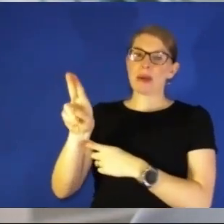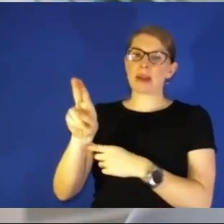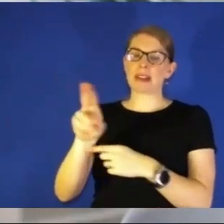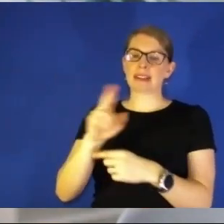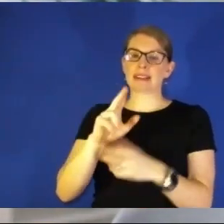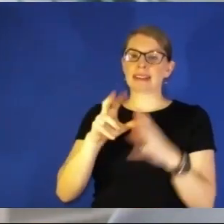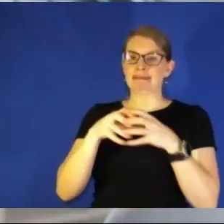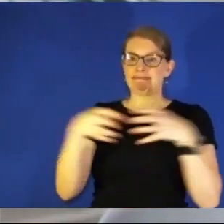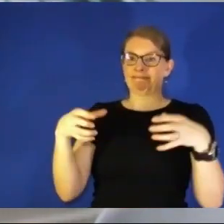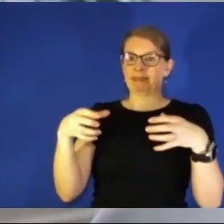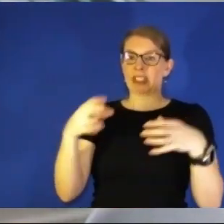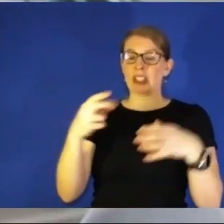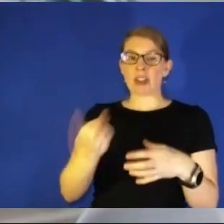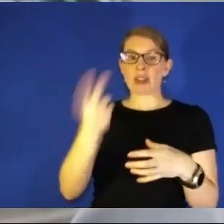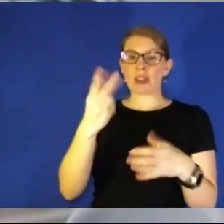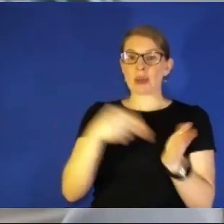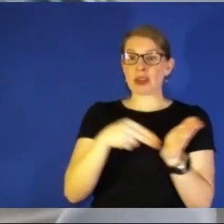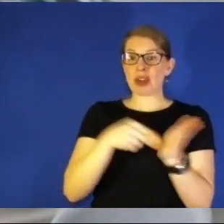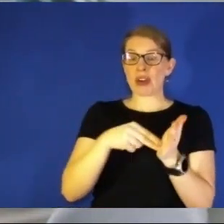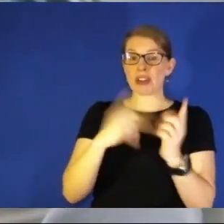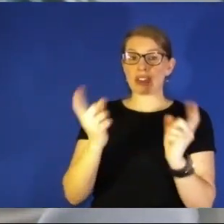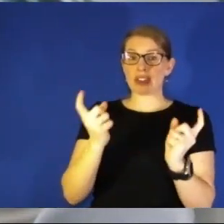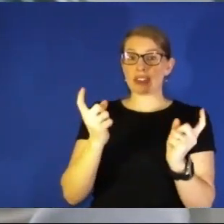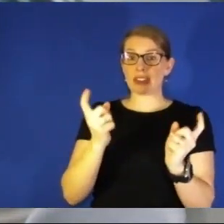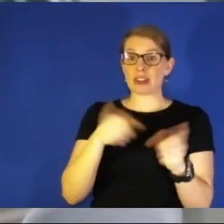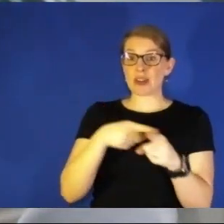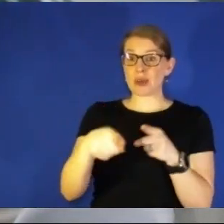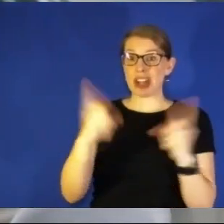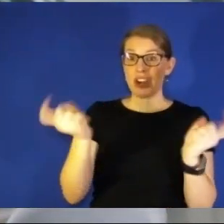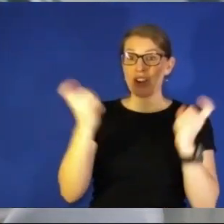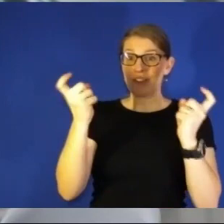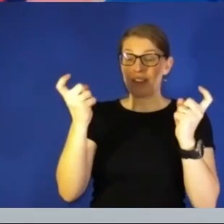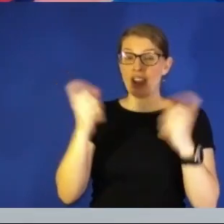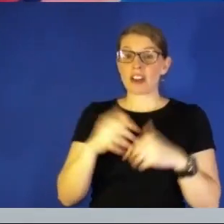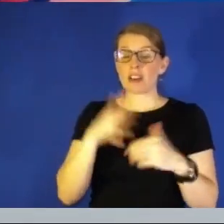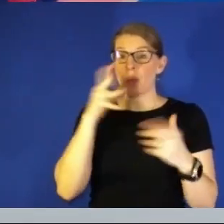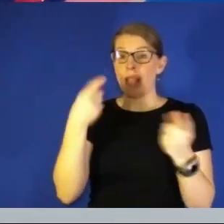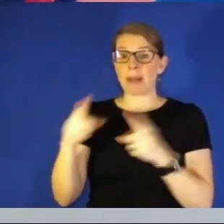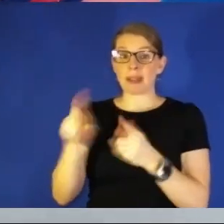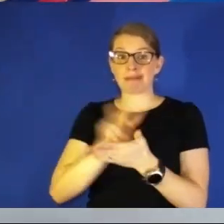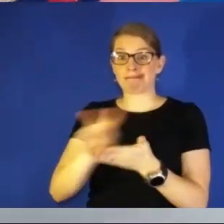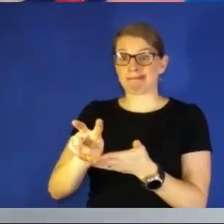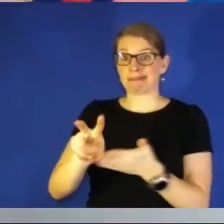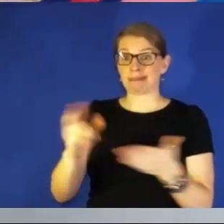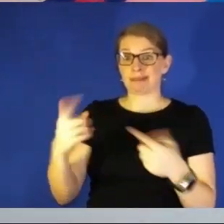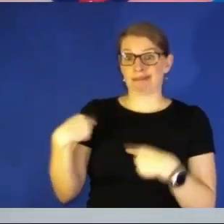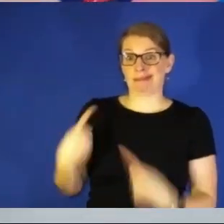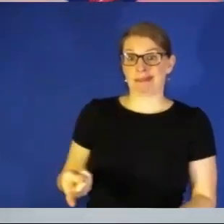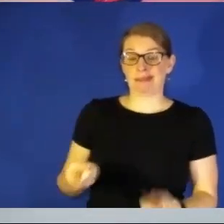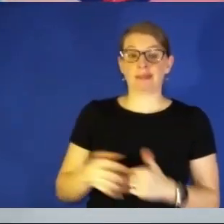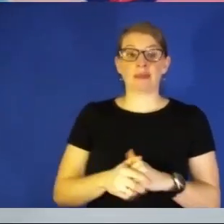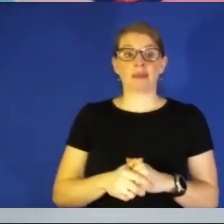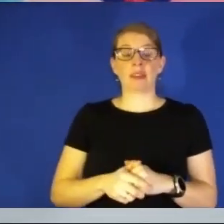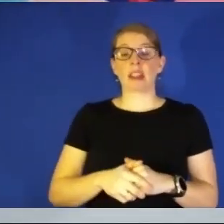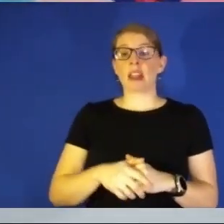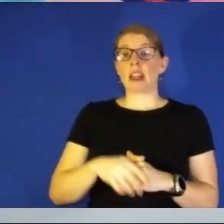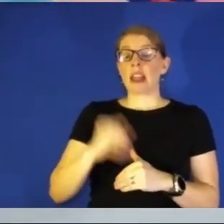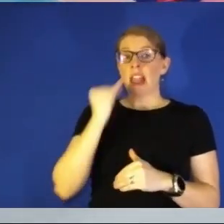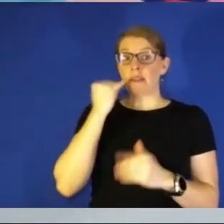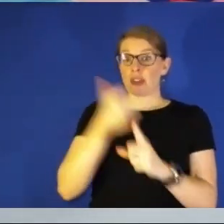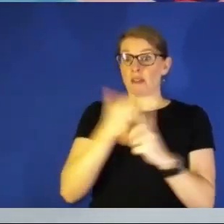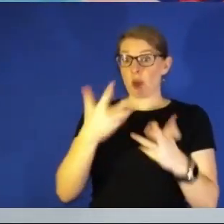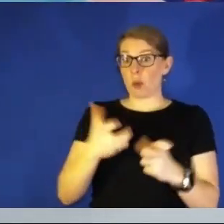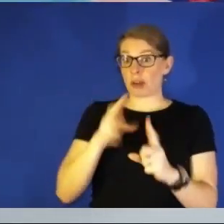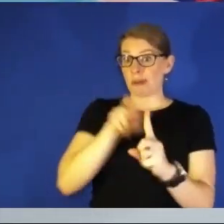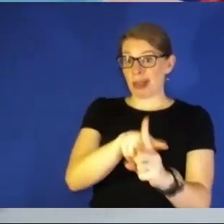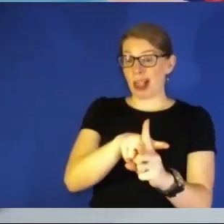nurse career fairs get underway over the next 2 weeks. We're going to tell you what it's like to be a nurse here and what you need to know if you want to apply. We will